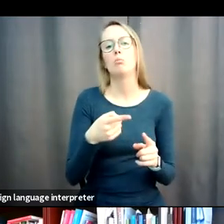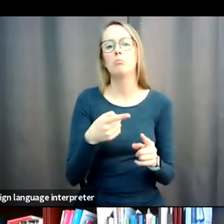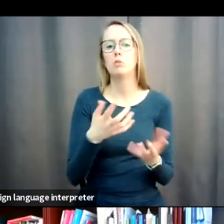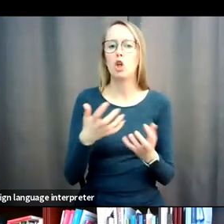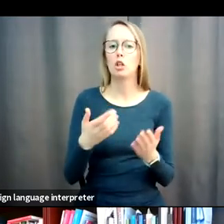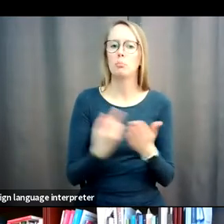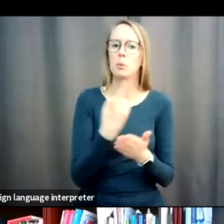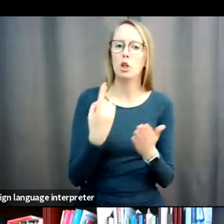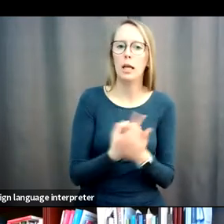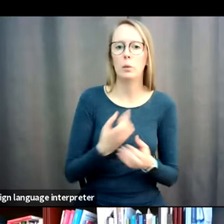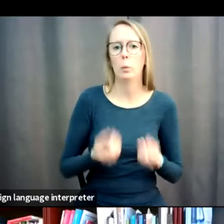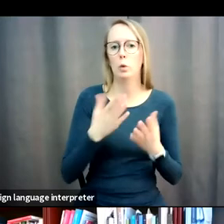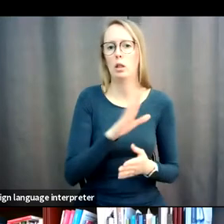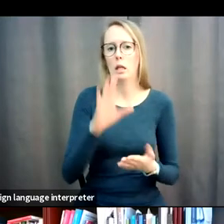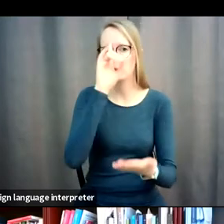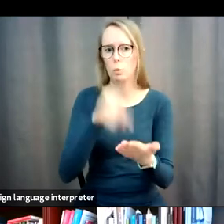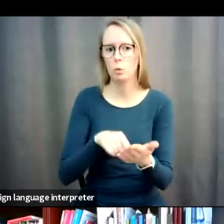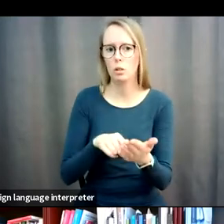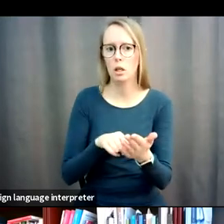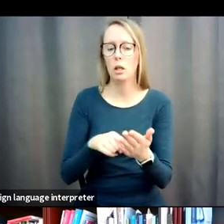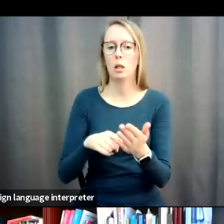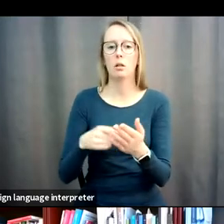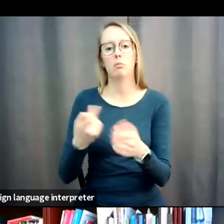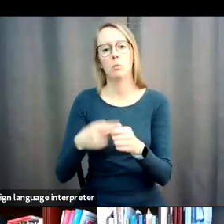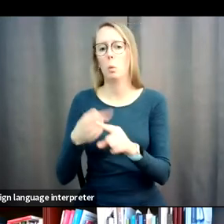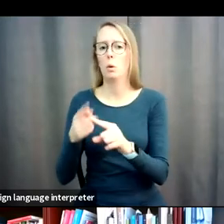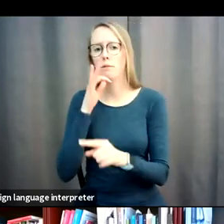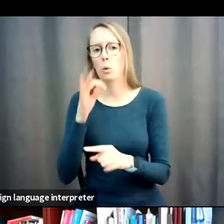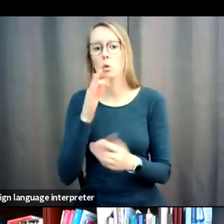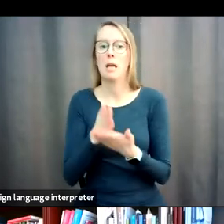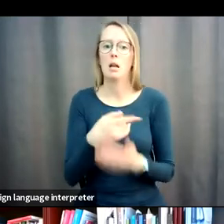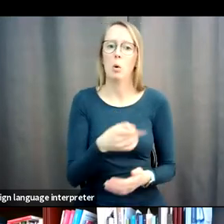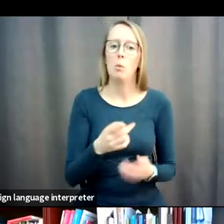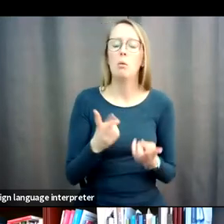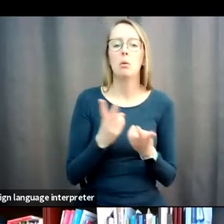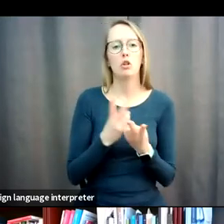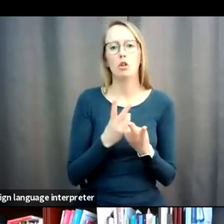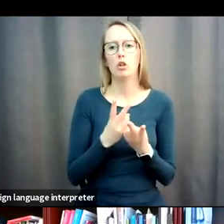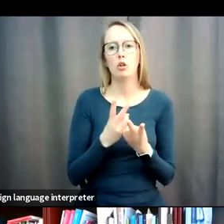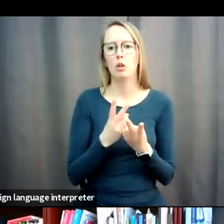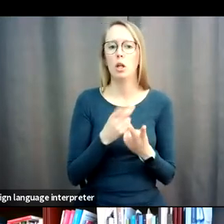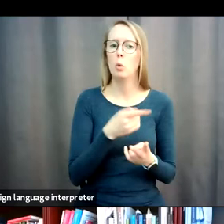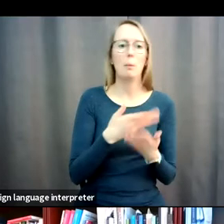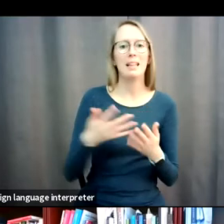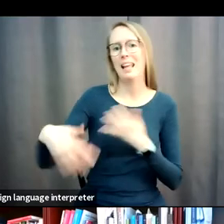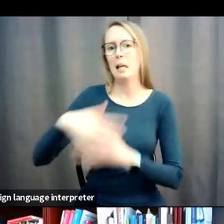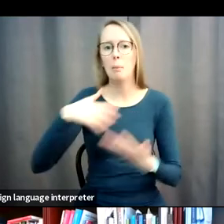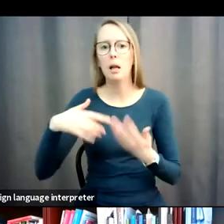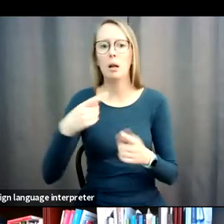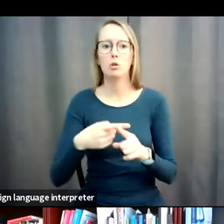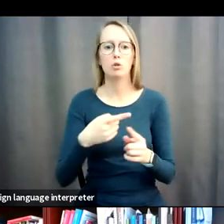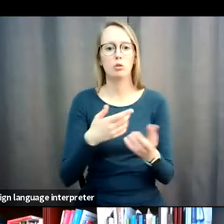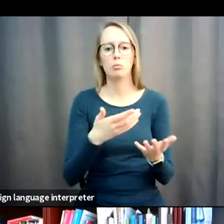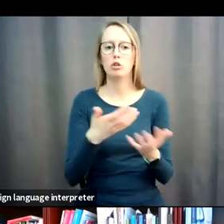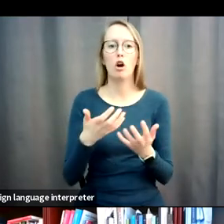to express their opinions on matters concerning them. So they are not systematically involved and they lack opportunities